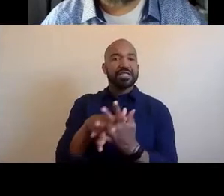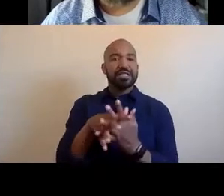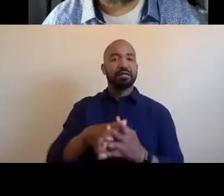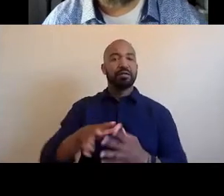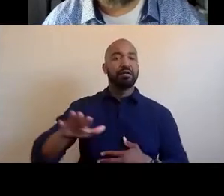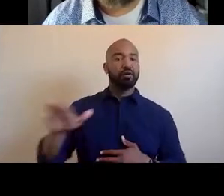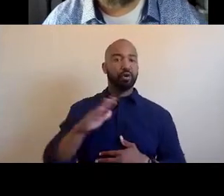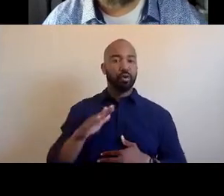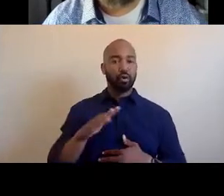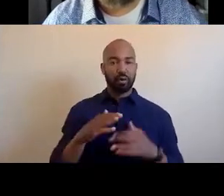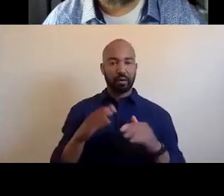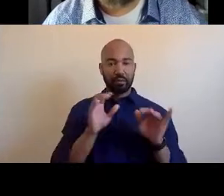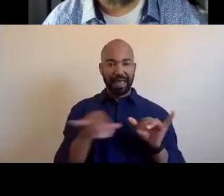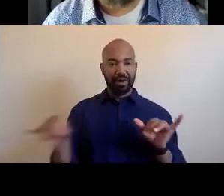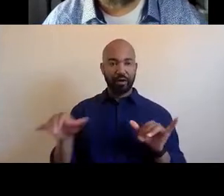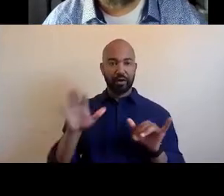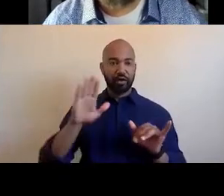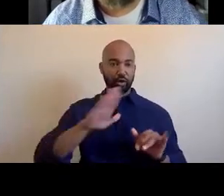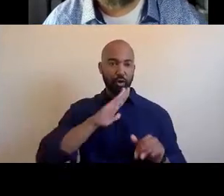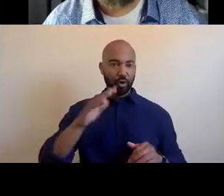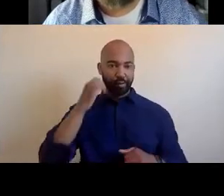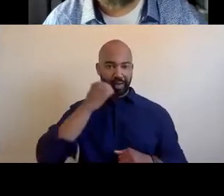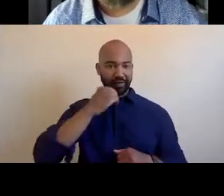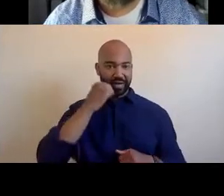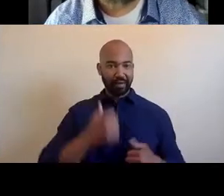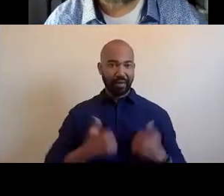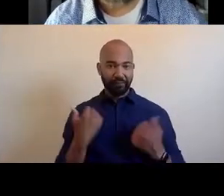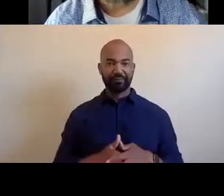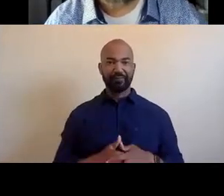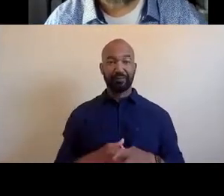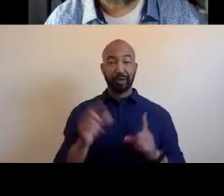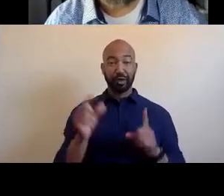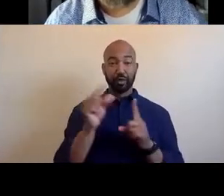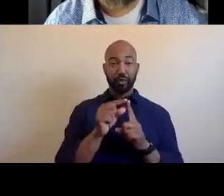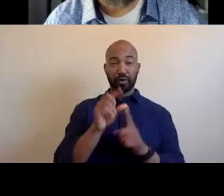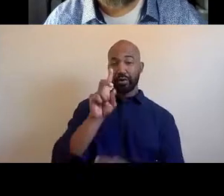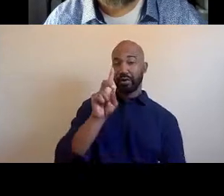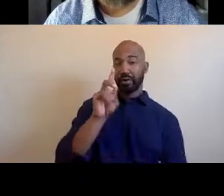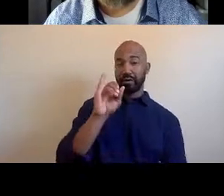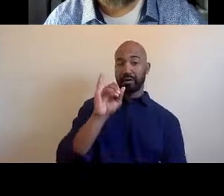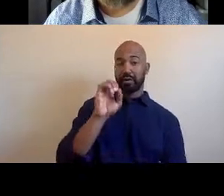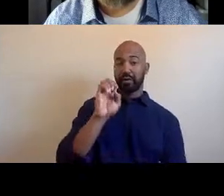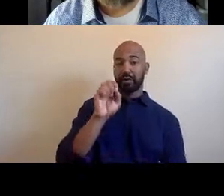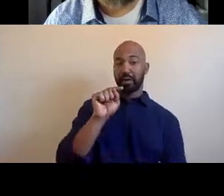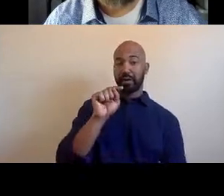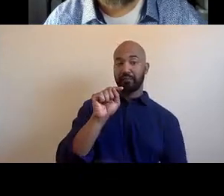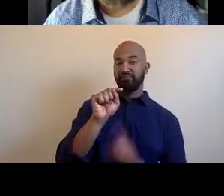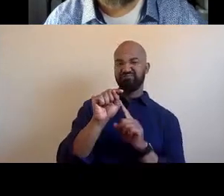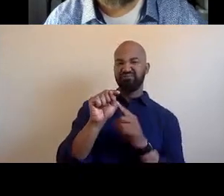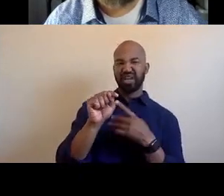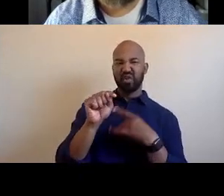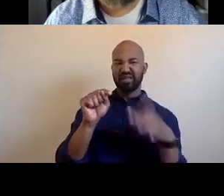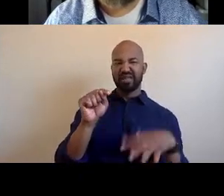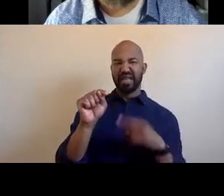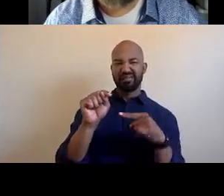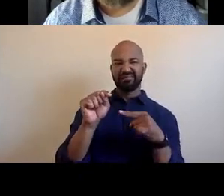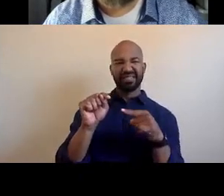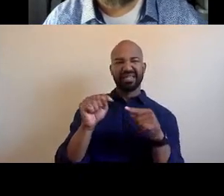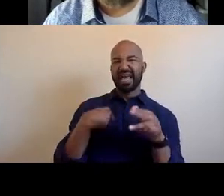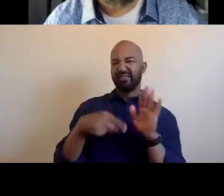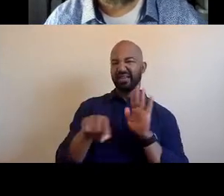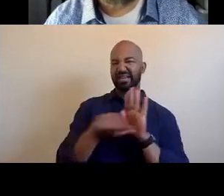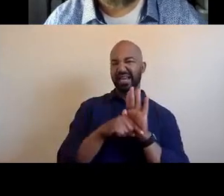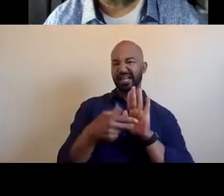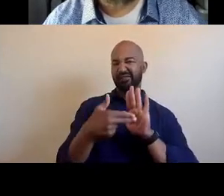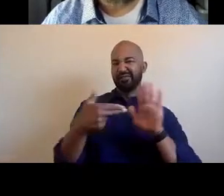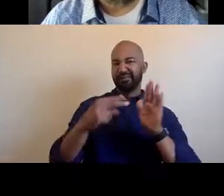life. I also don't like the word diet. I think that there's a negative connotation to that. So I'd like to tell people,